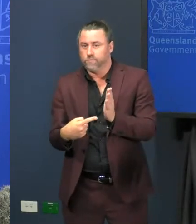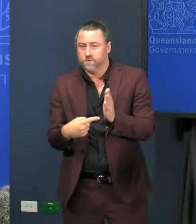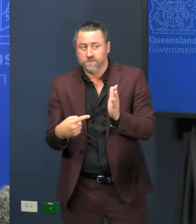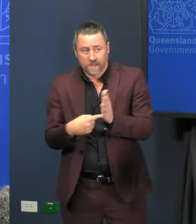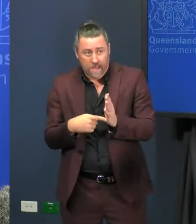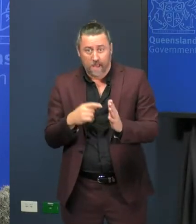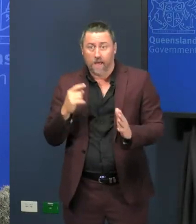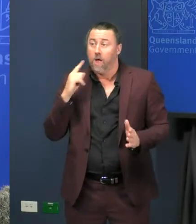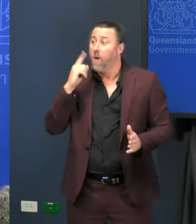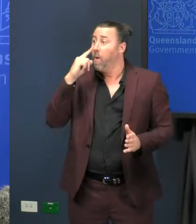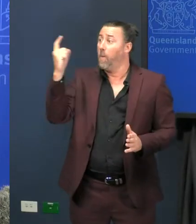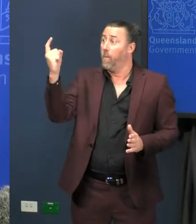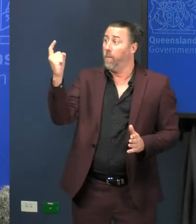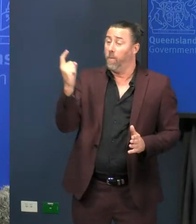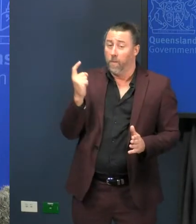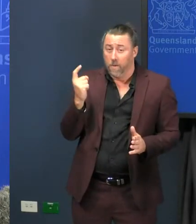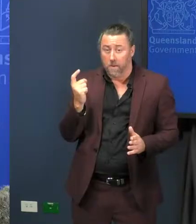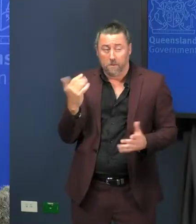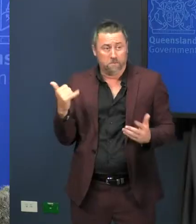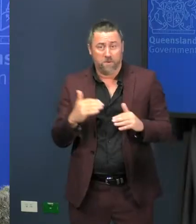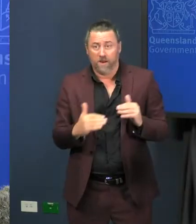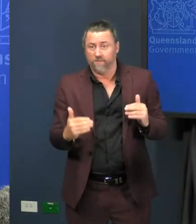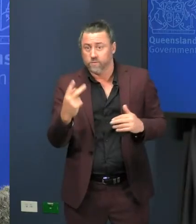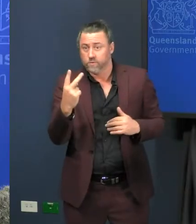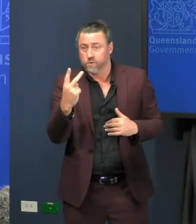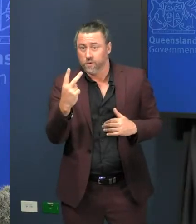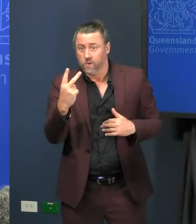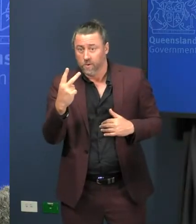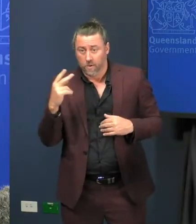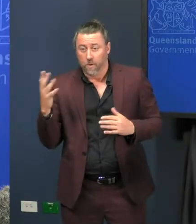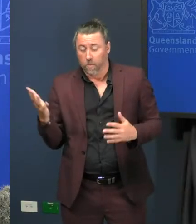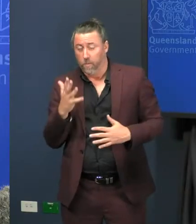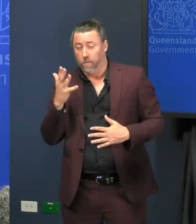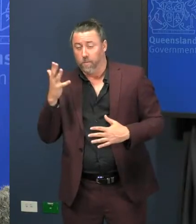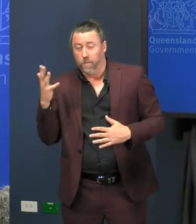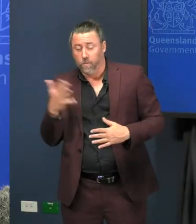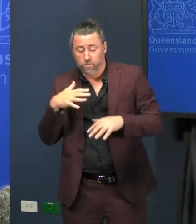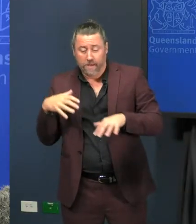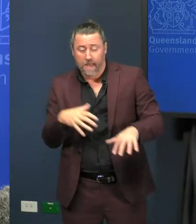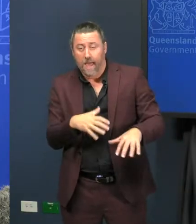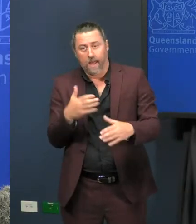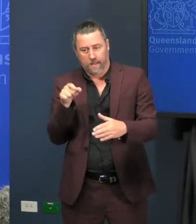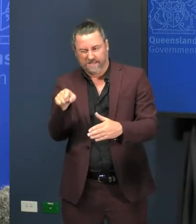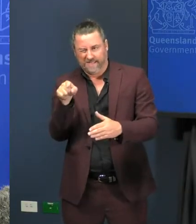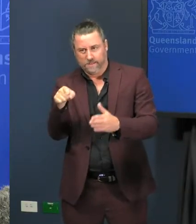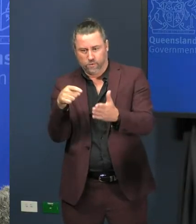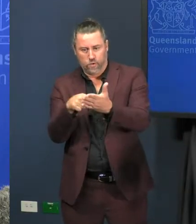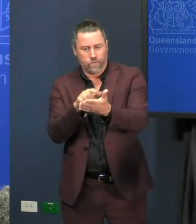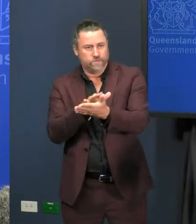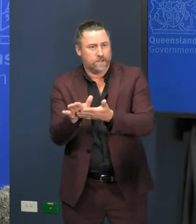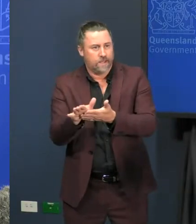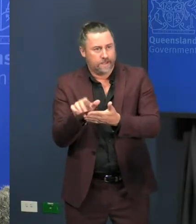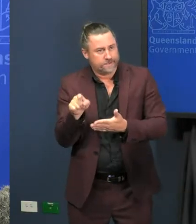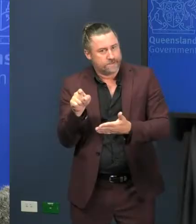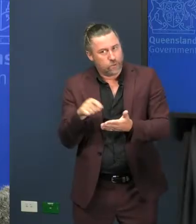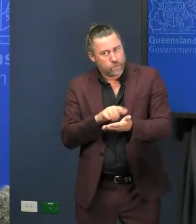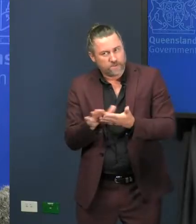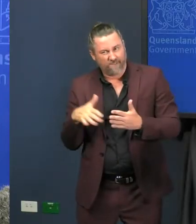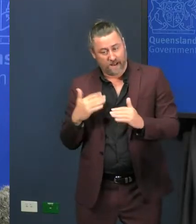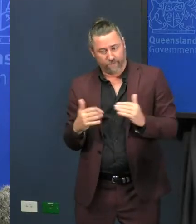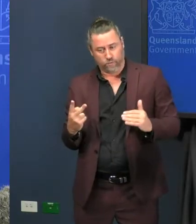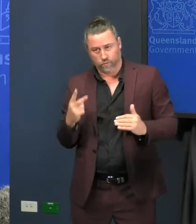to Category 2 impacts on the Queensland coast, particularly through Thursday. At this stage, it is